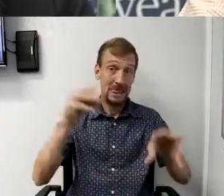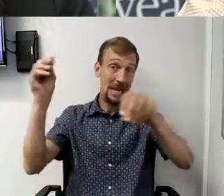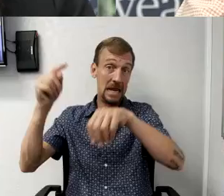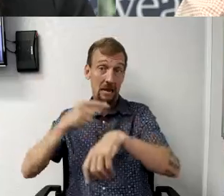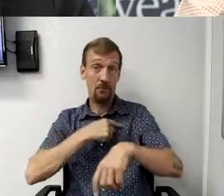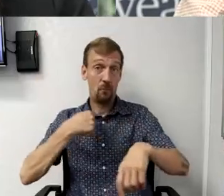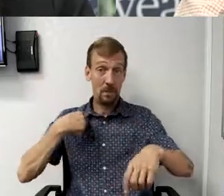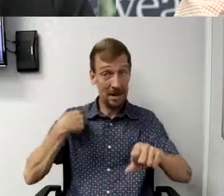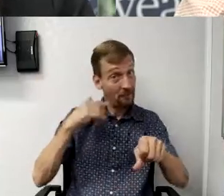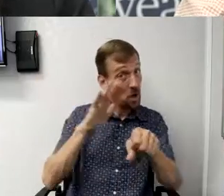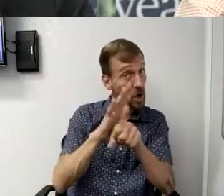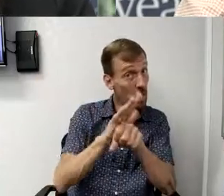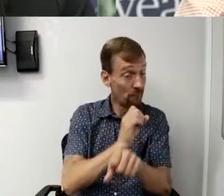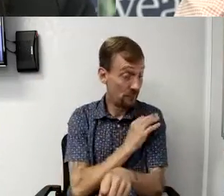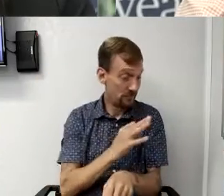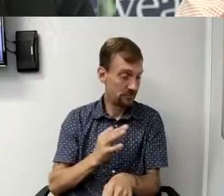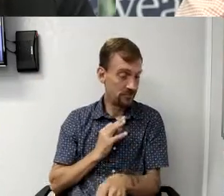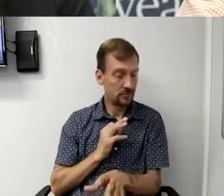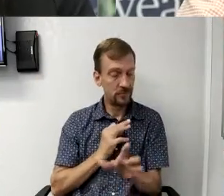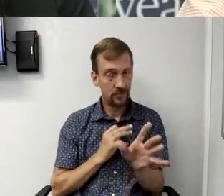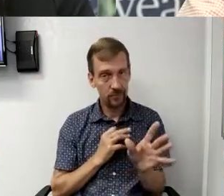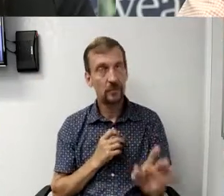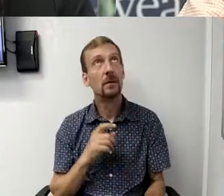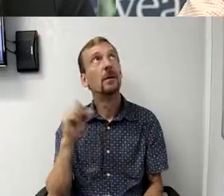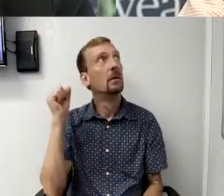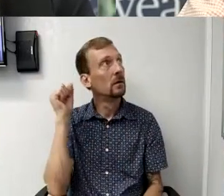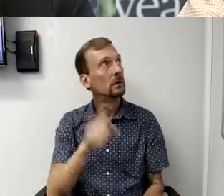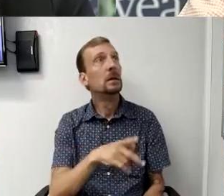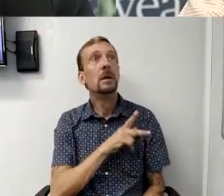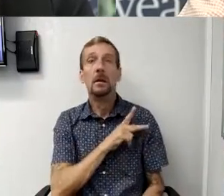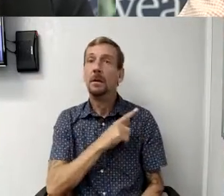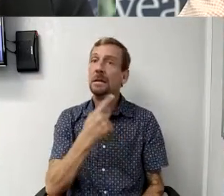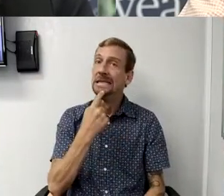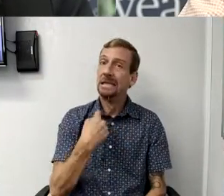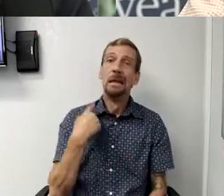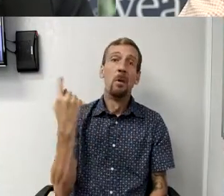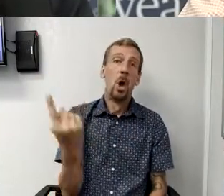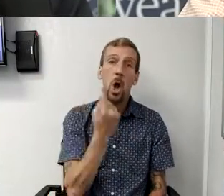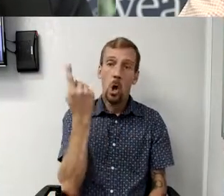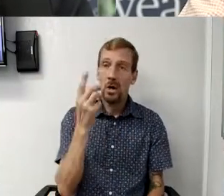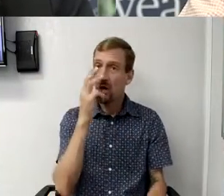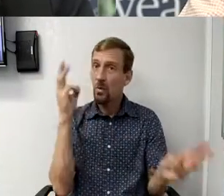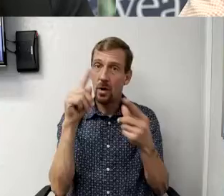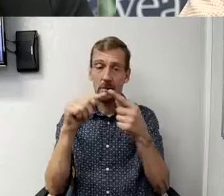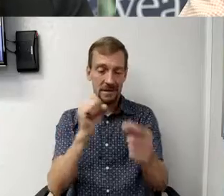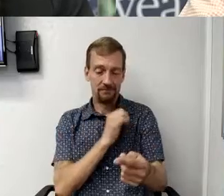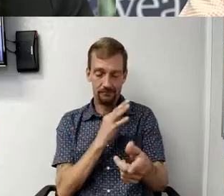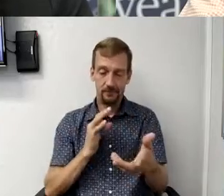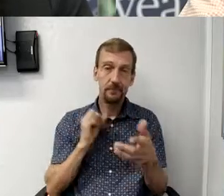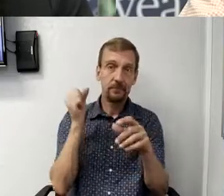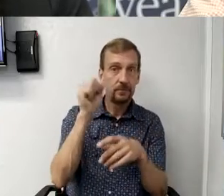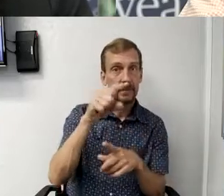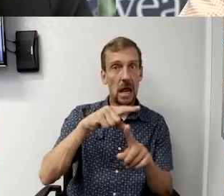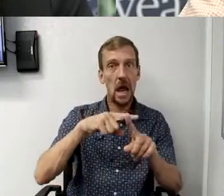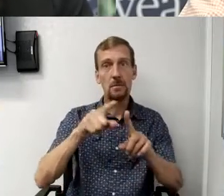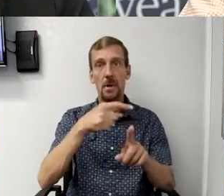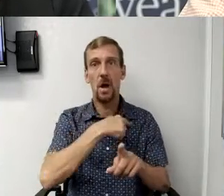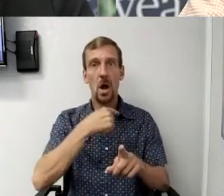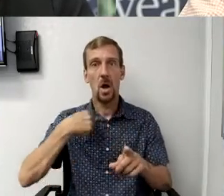we have, I'm always worried about staffing and staff in general, but we have actually